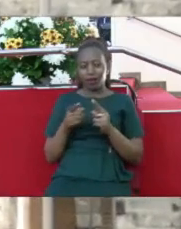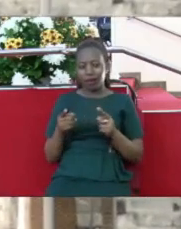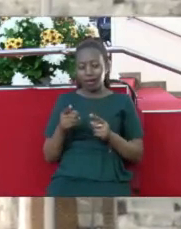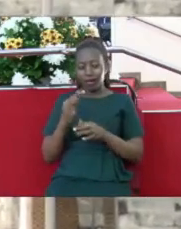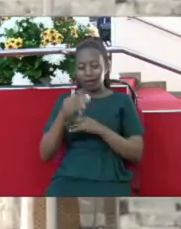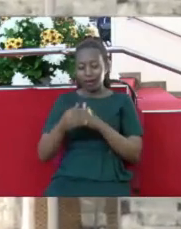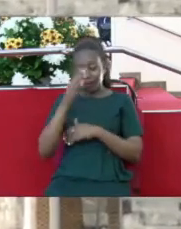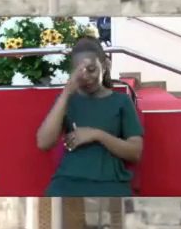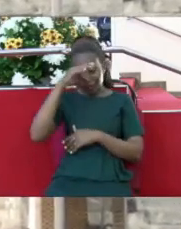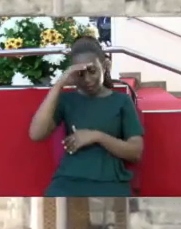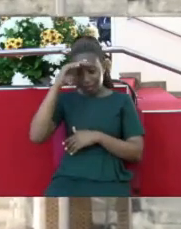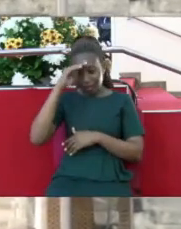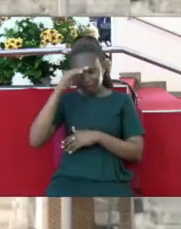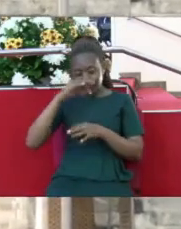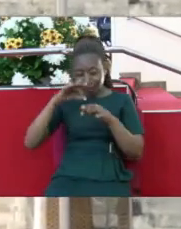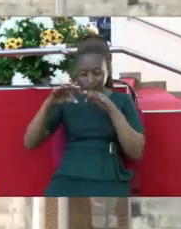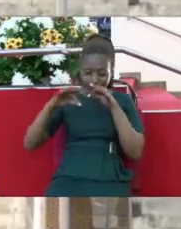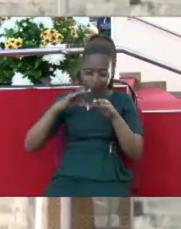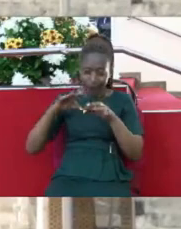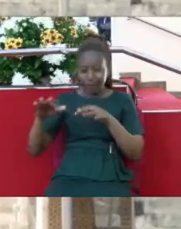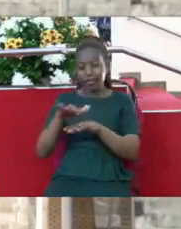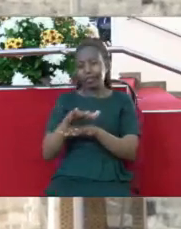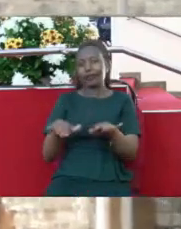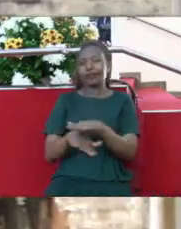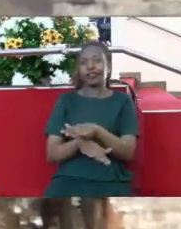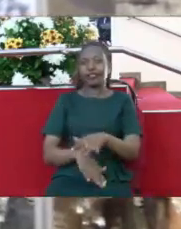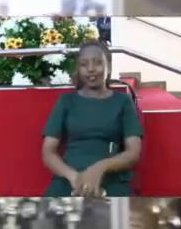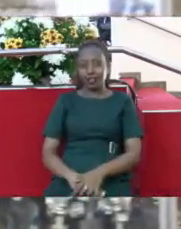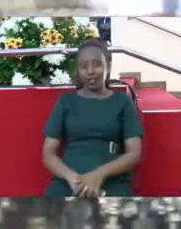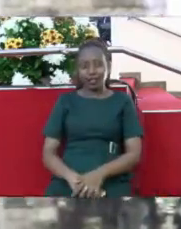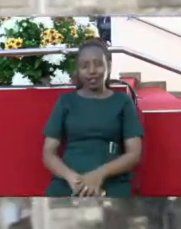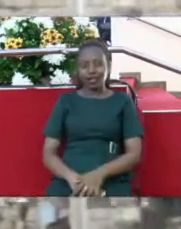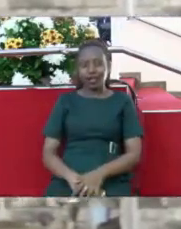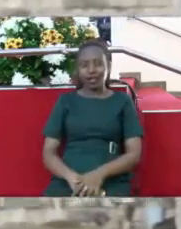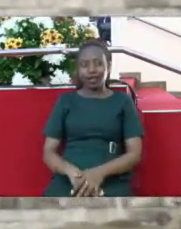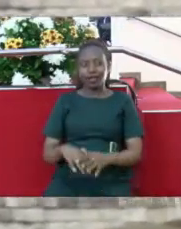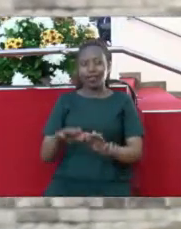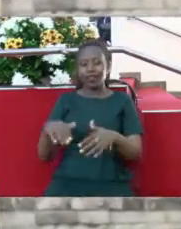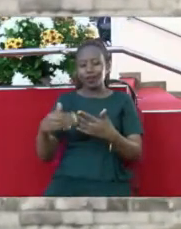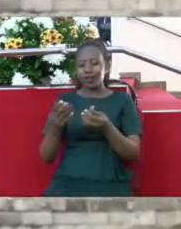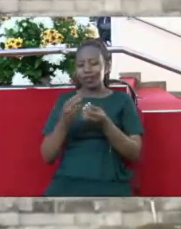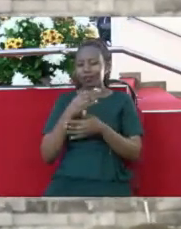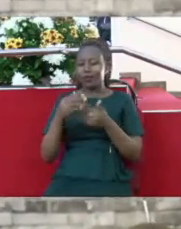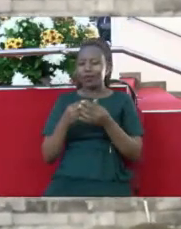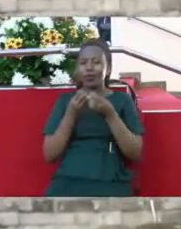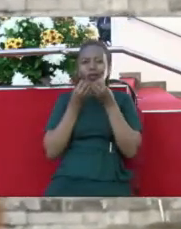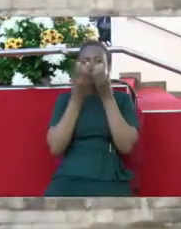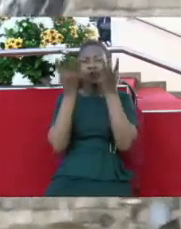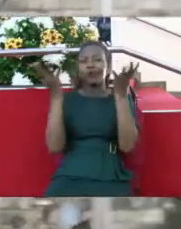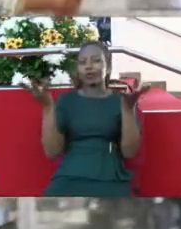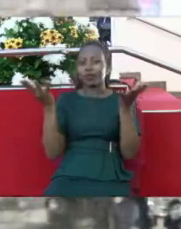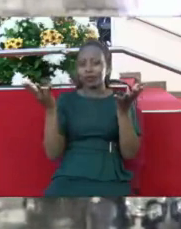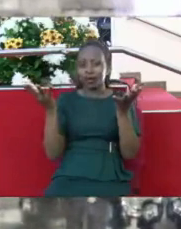telling it. Ni tamu sana ukielezea. You look privileged that you have this information that nobody else has. Kona him ujumbe na when you're talking